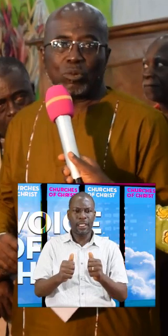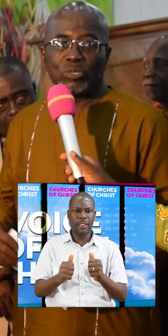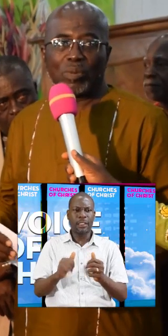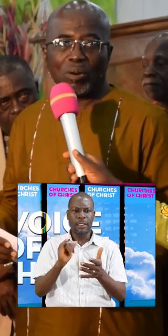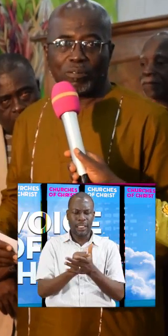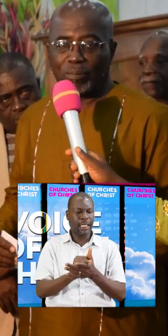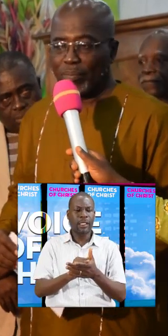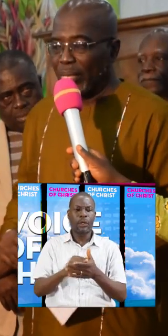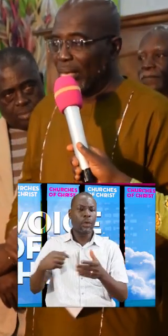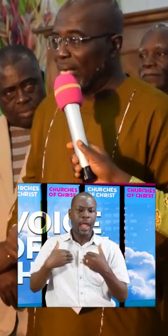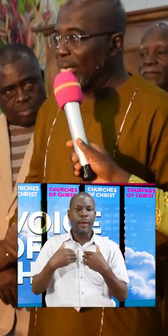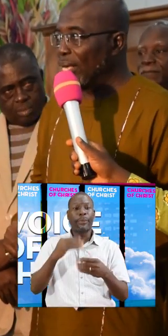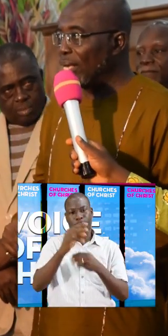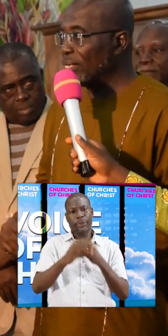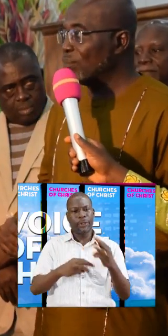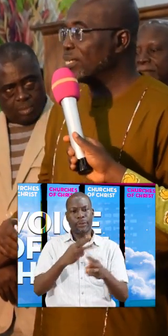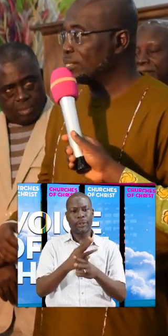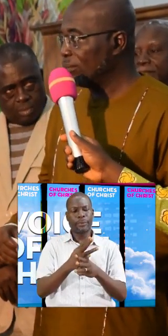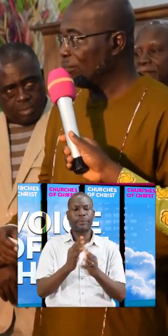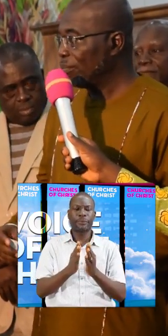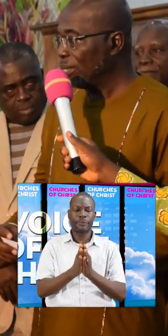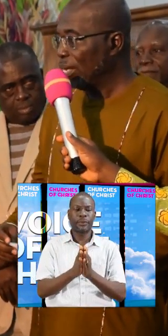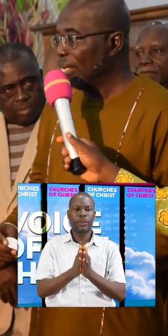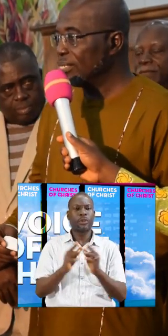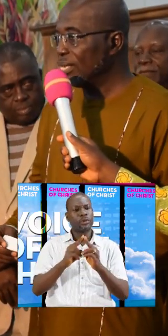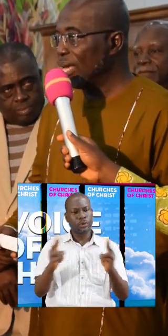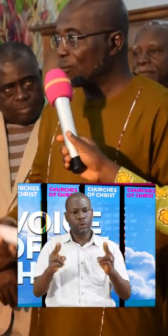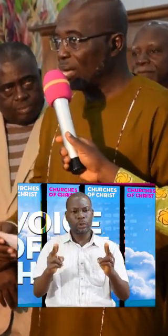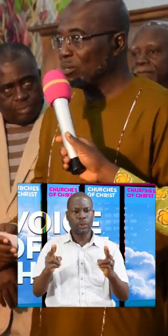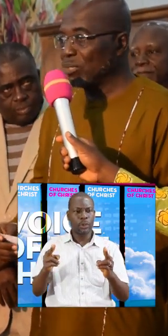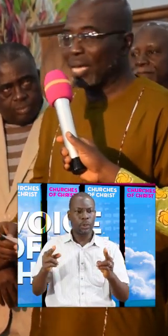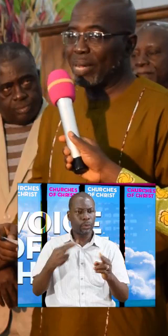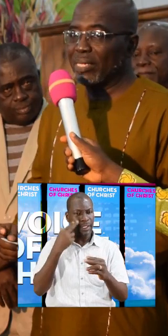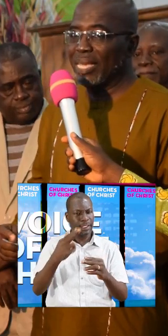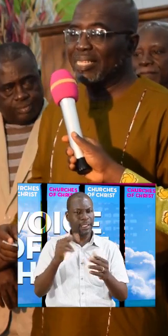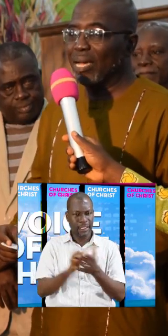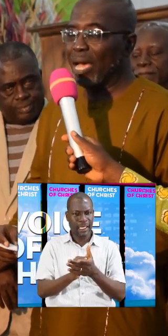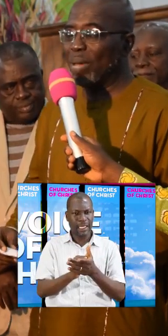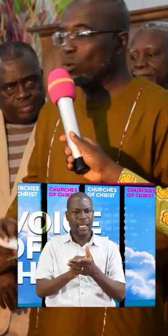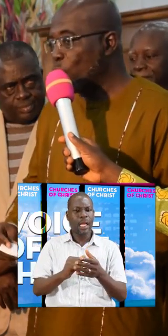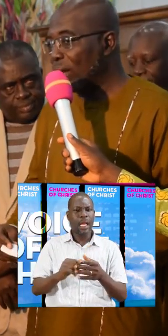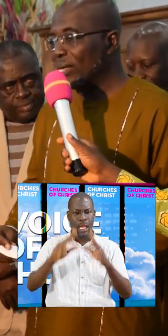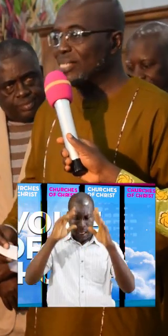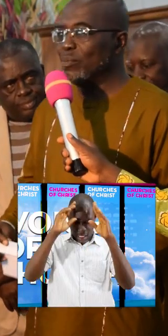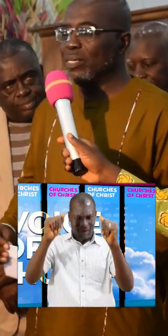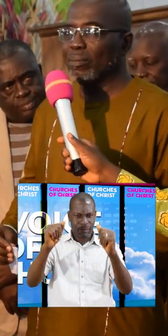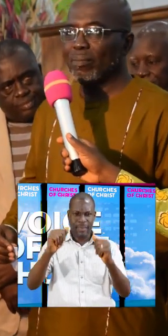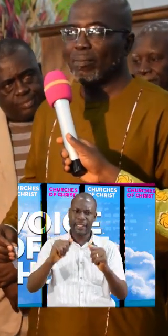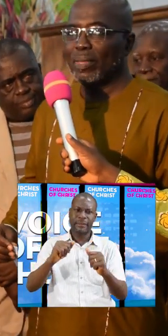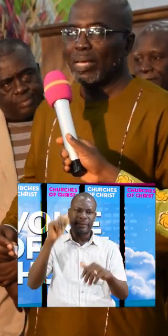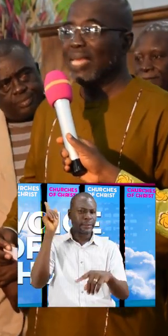largest consumer of your budget. Nti ya sha we must abain kwa